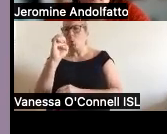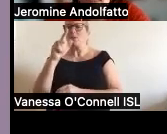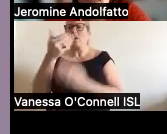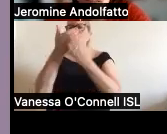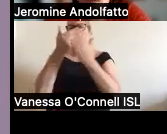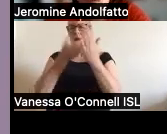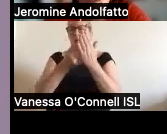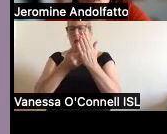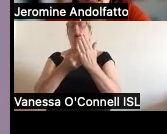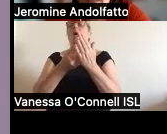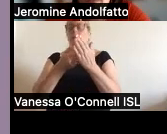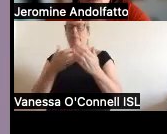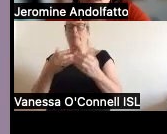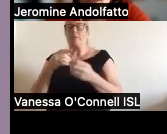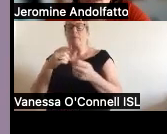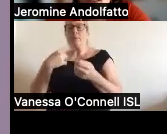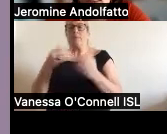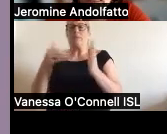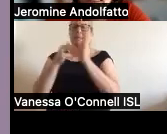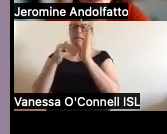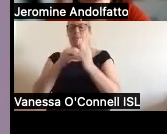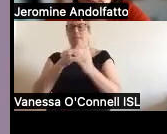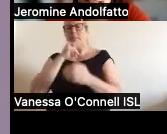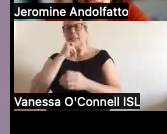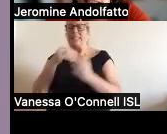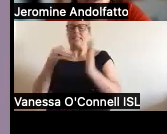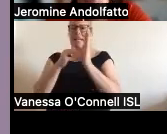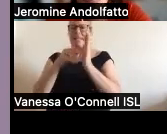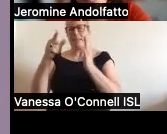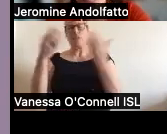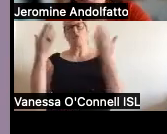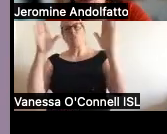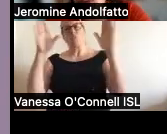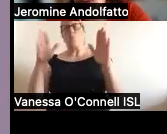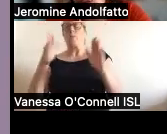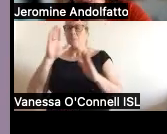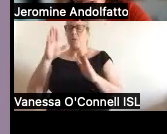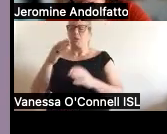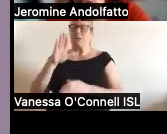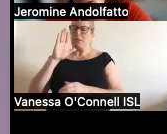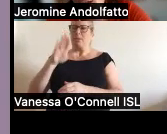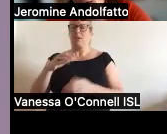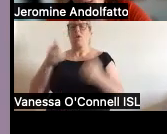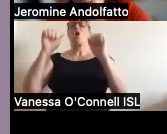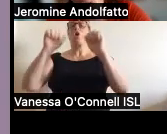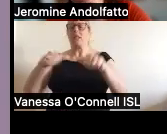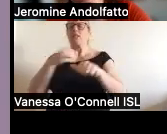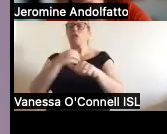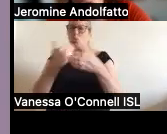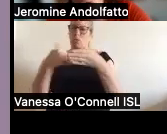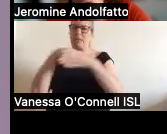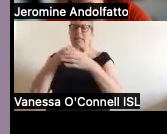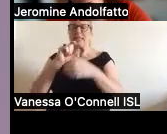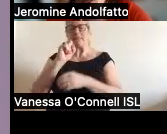yes means yes, so recognizing that only a clearly expressed yes equals consent to engage in a